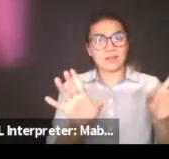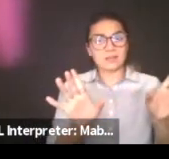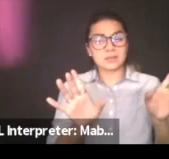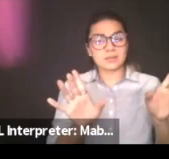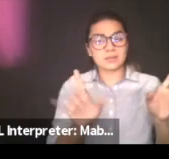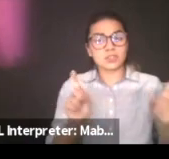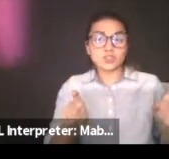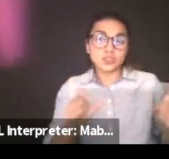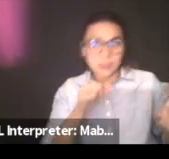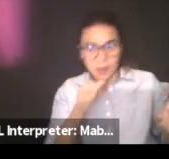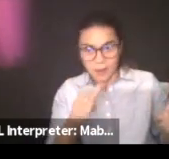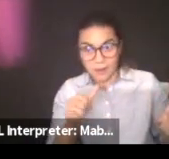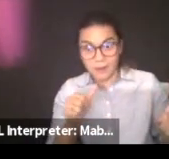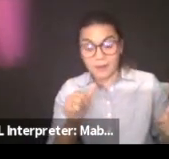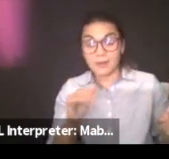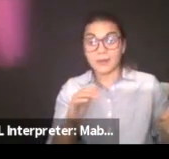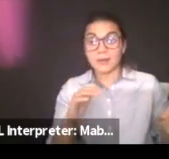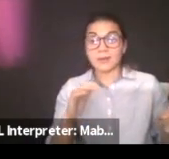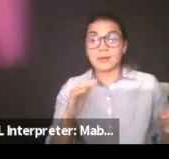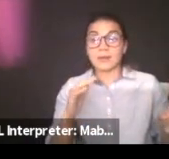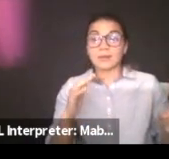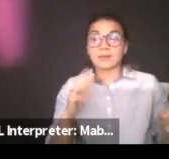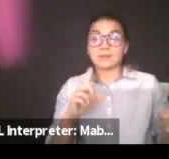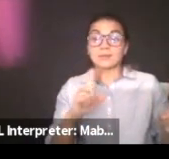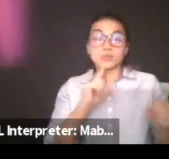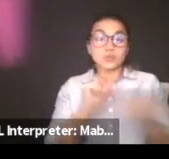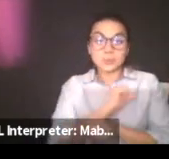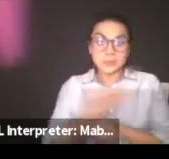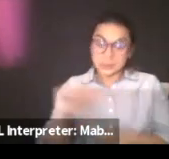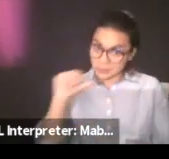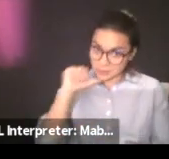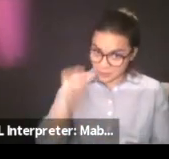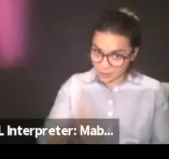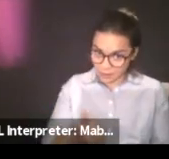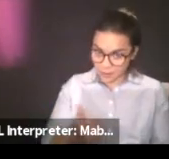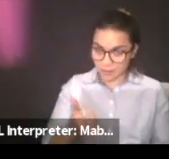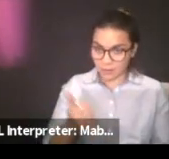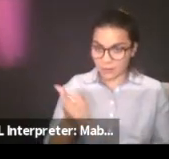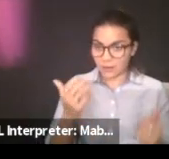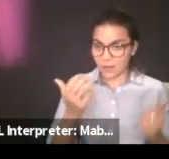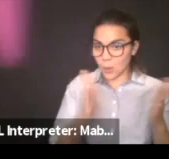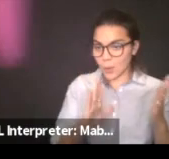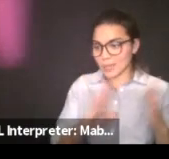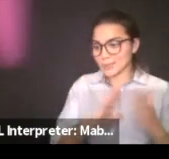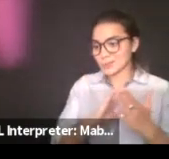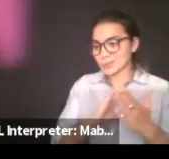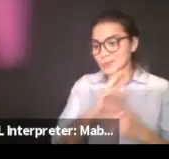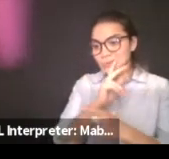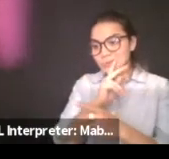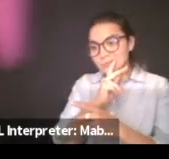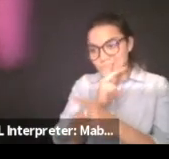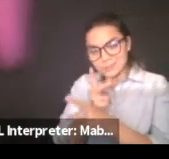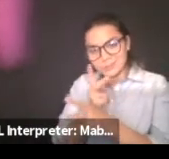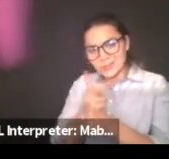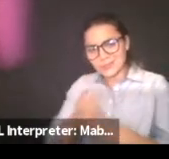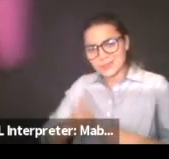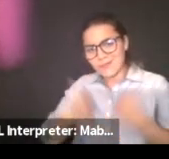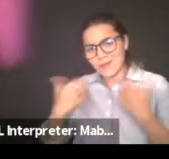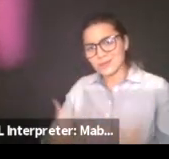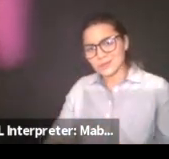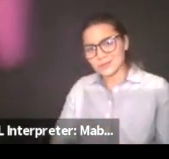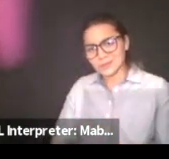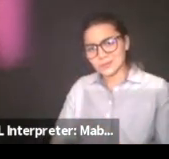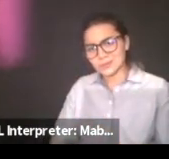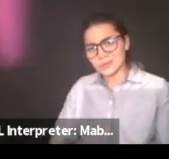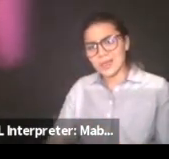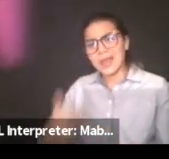be a necessary byproduct of keeping survivors safe. And I think that part of how we reclaim, renew, and restore